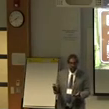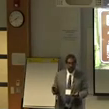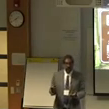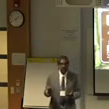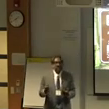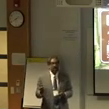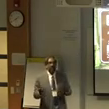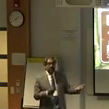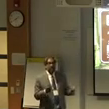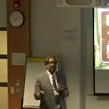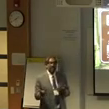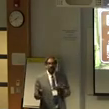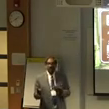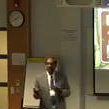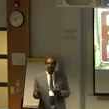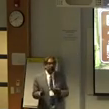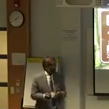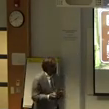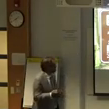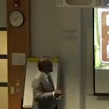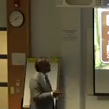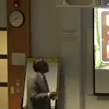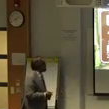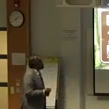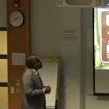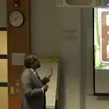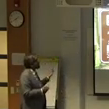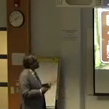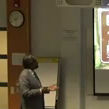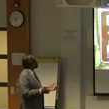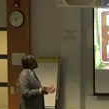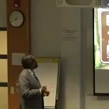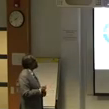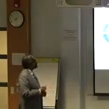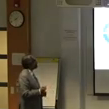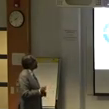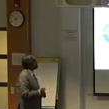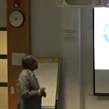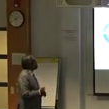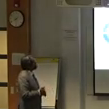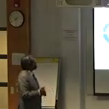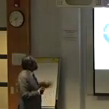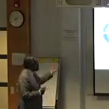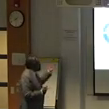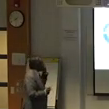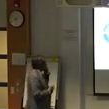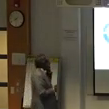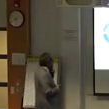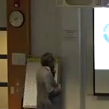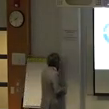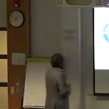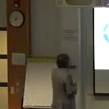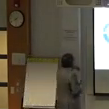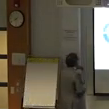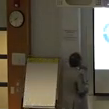to decide whether or not that trail might be appropriate for them? These are the kinds of questions we're trying to get at. For someone like